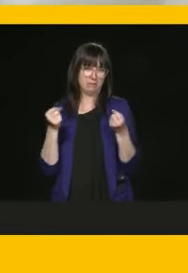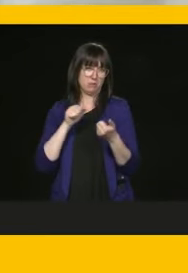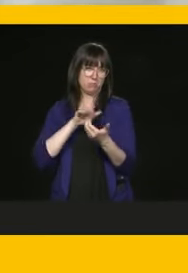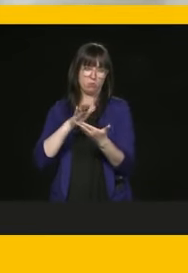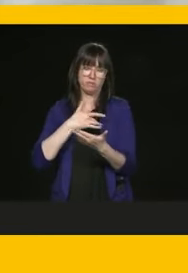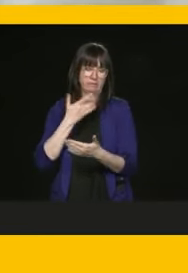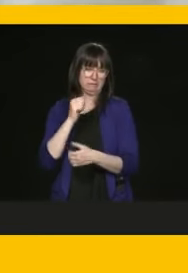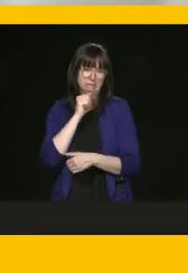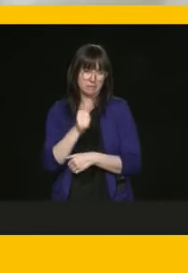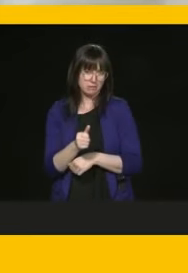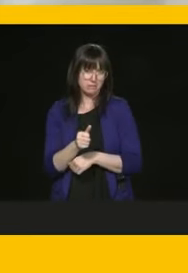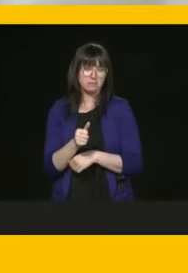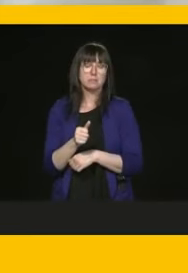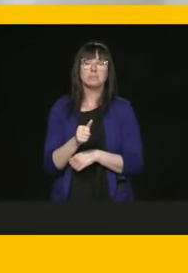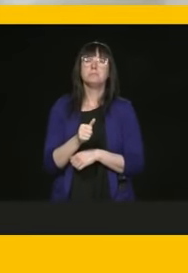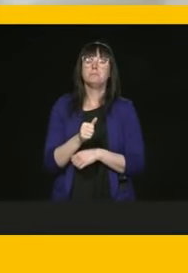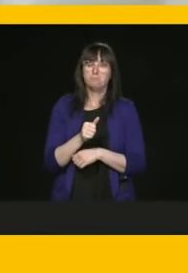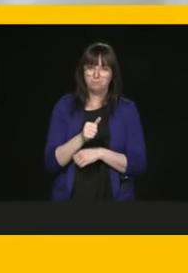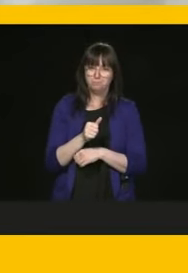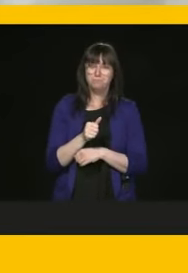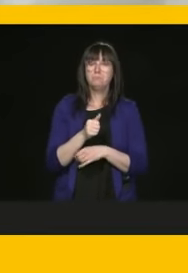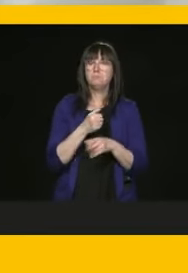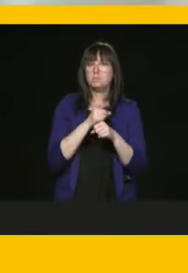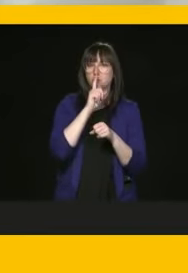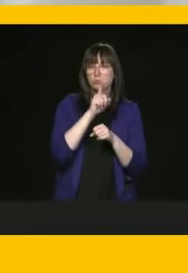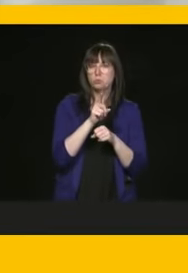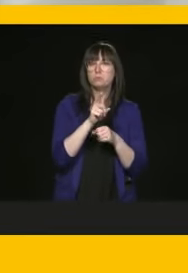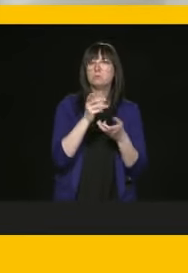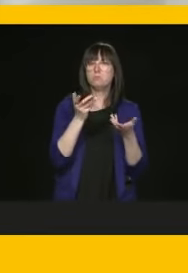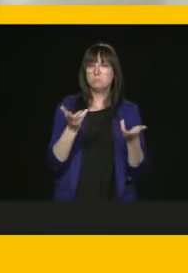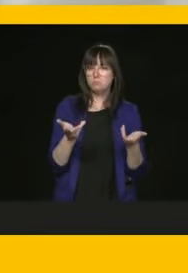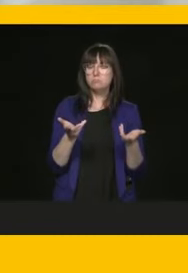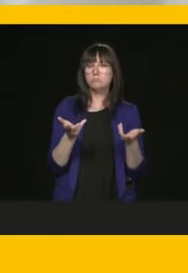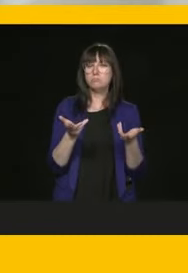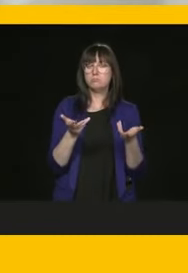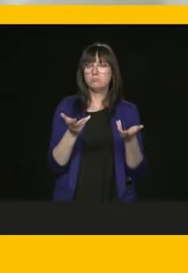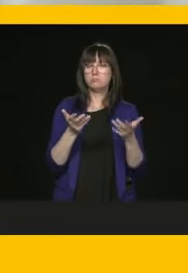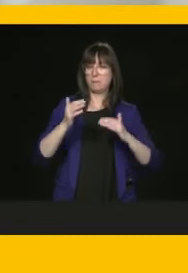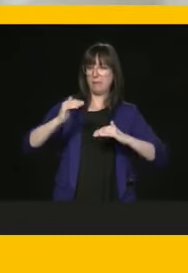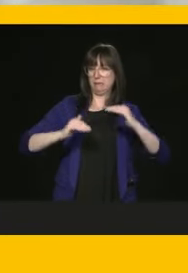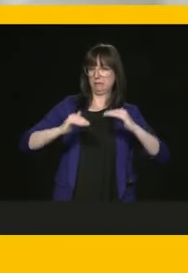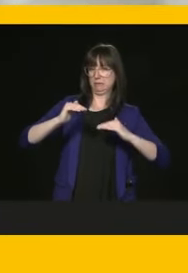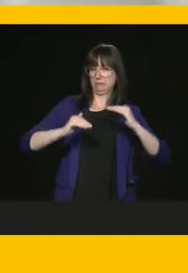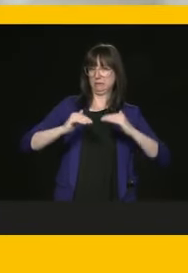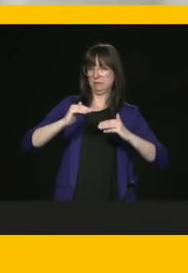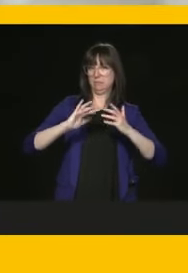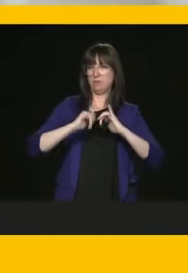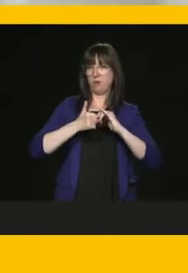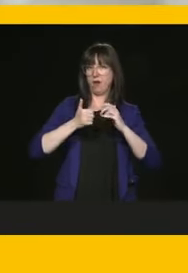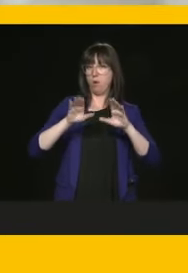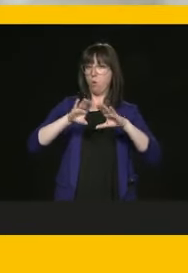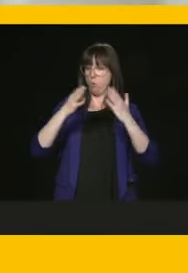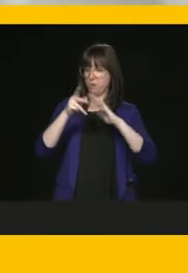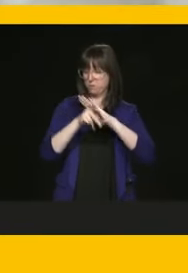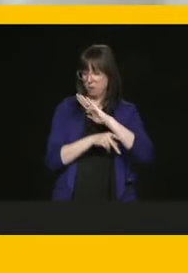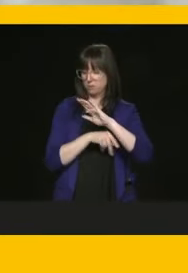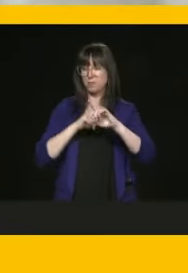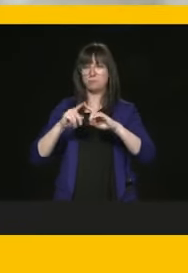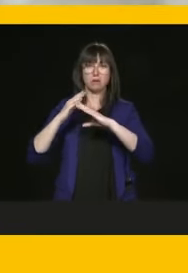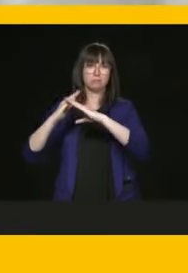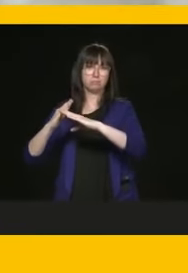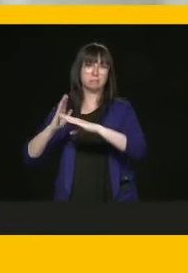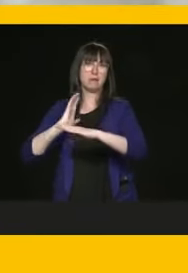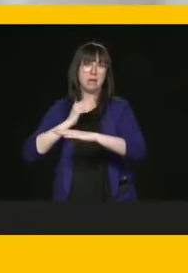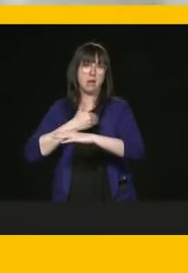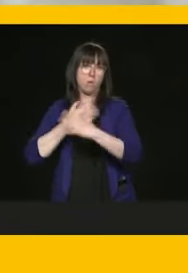of ensuring that we are getting that balance right in moving forward for protecting our